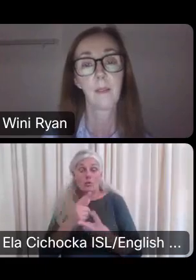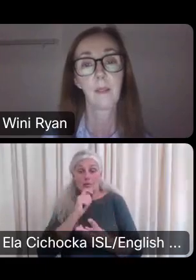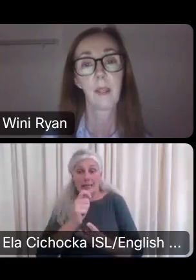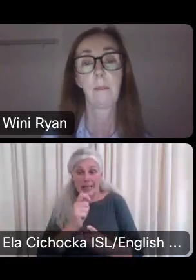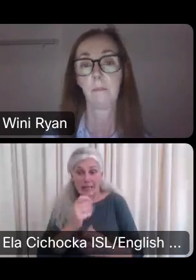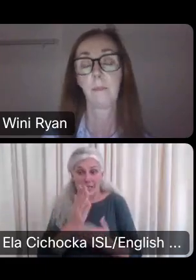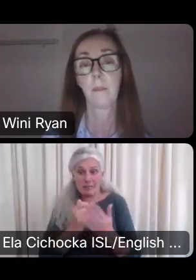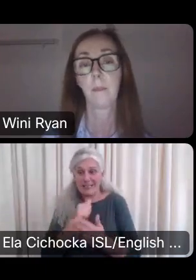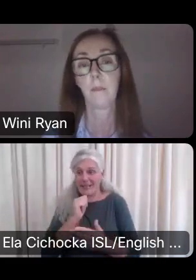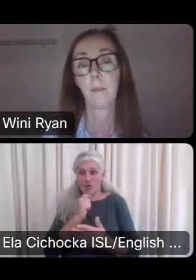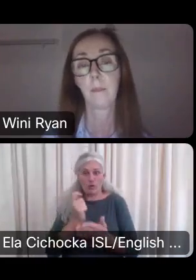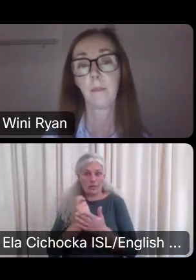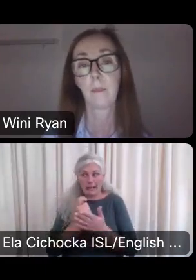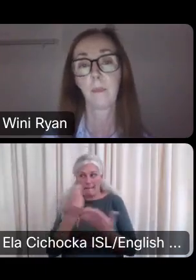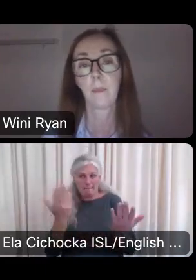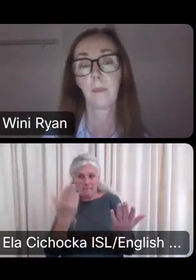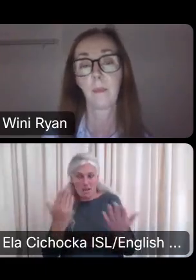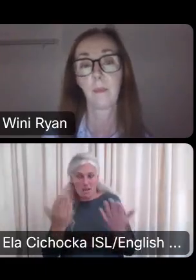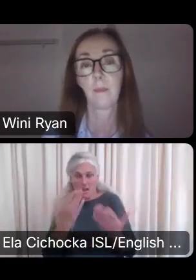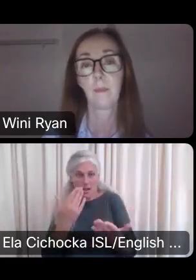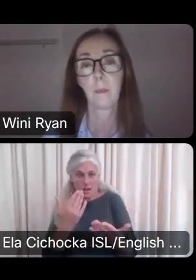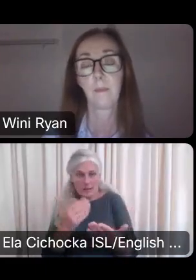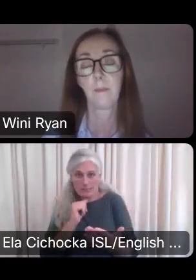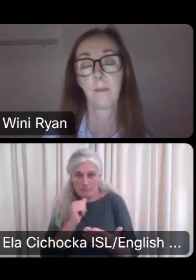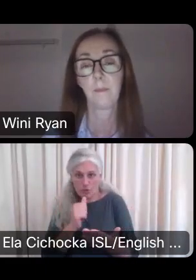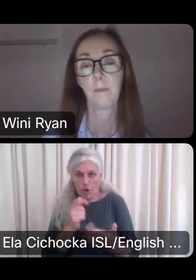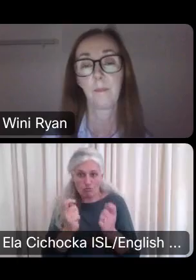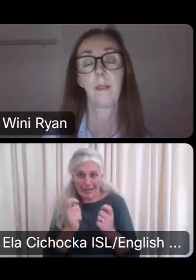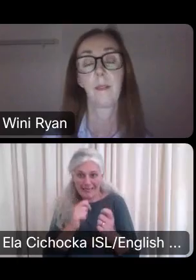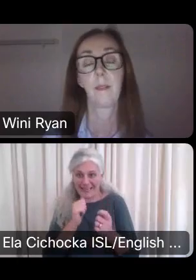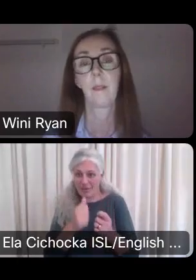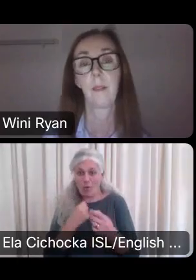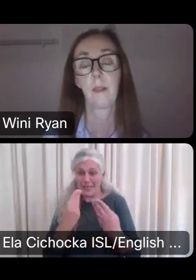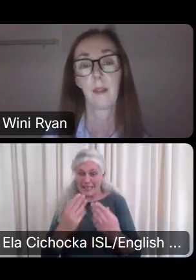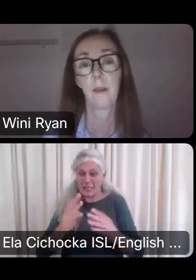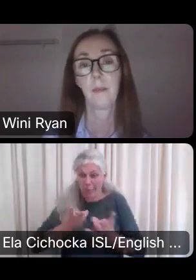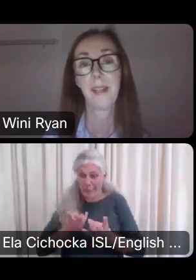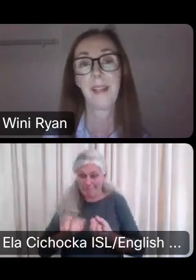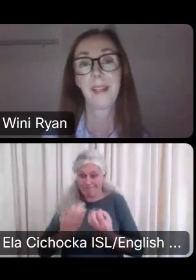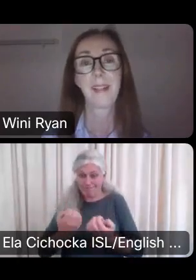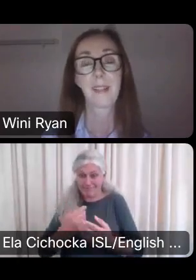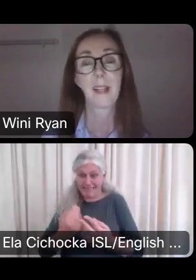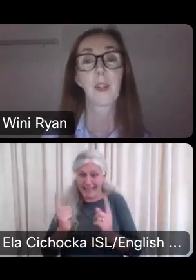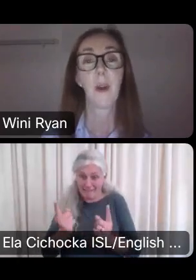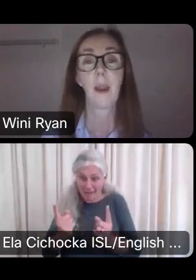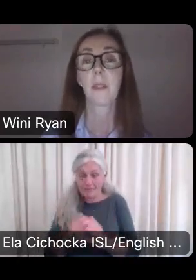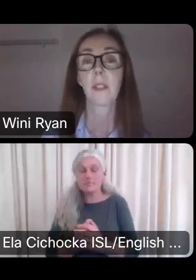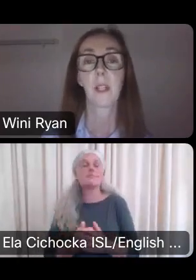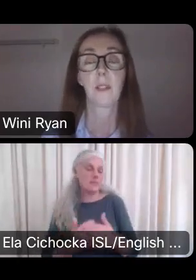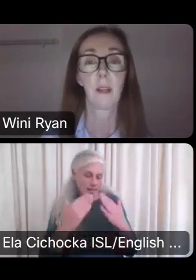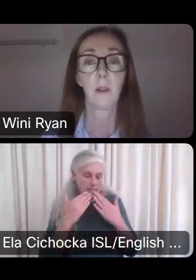time to attend or witness all of the training and need some prompts. Yep. Thanks, Ellie. So